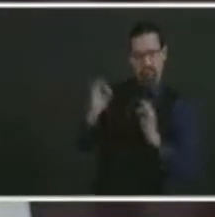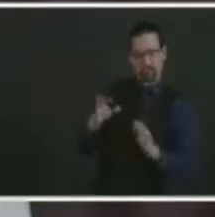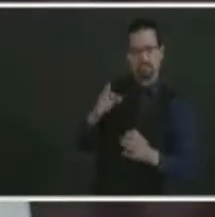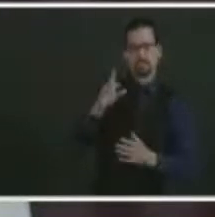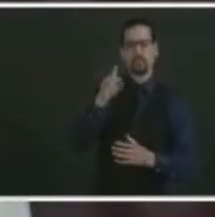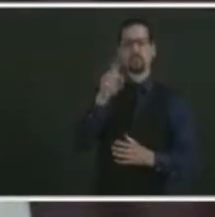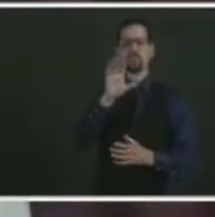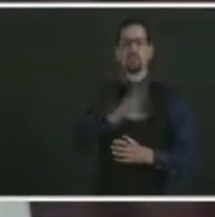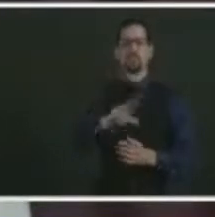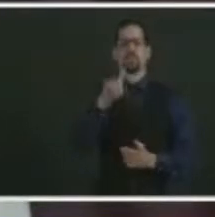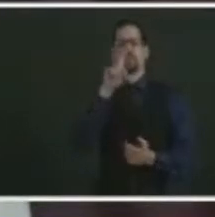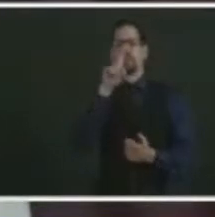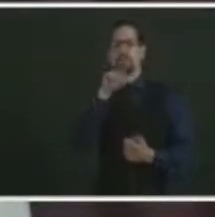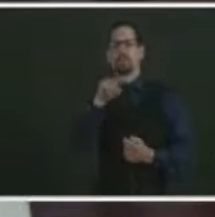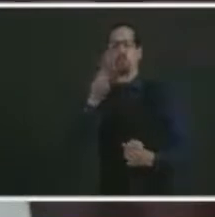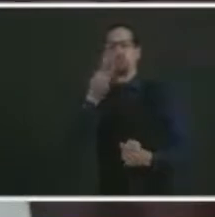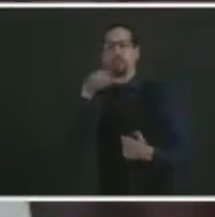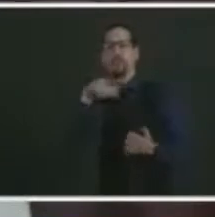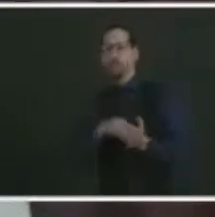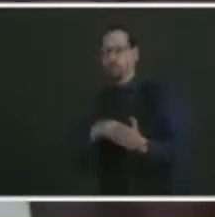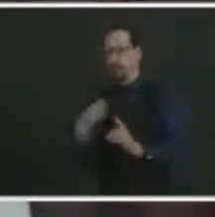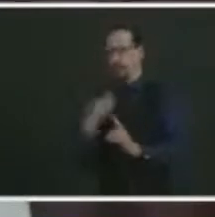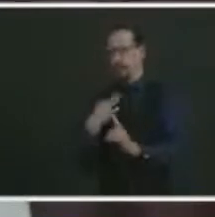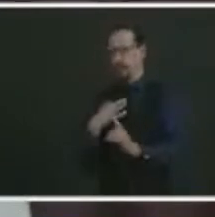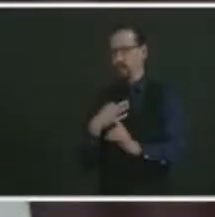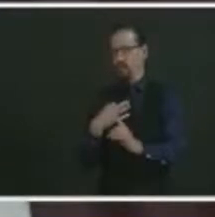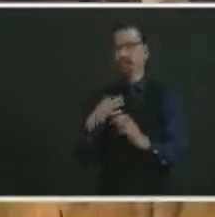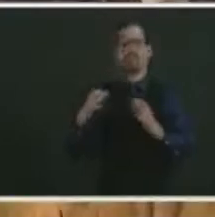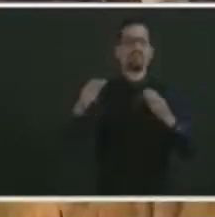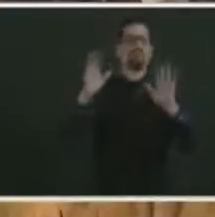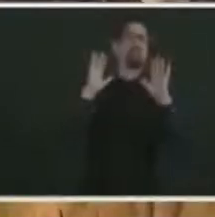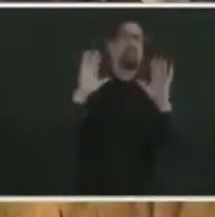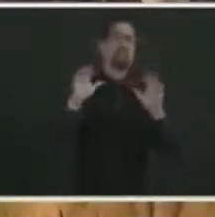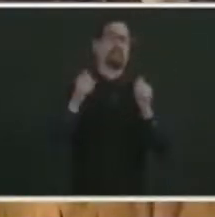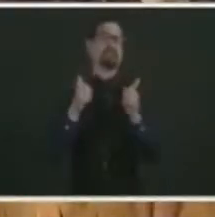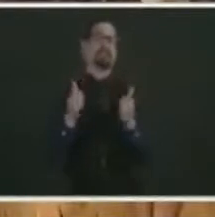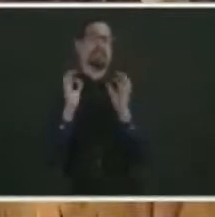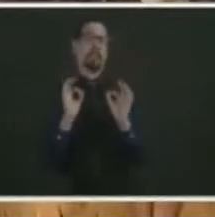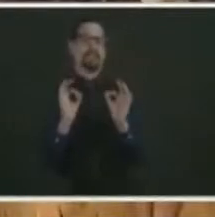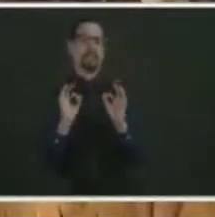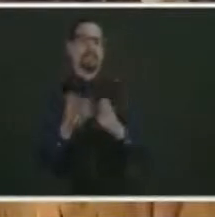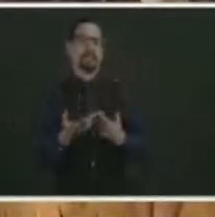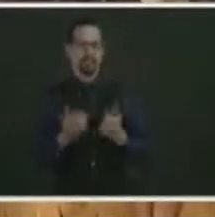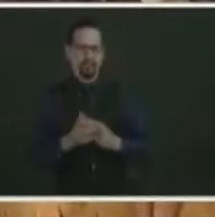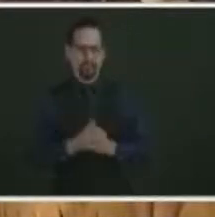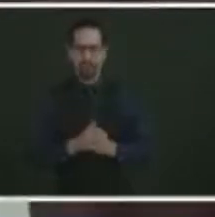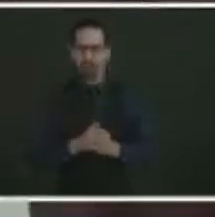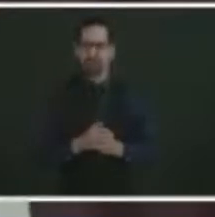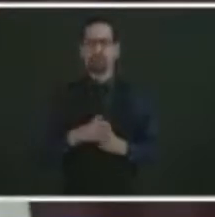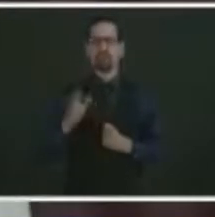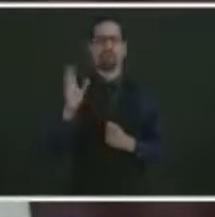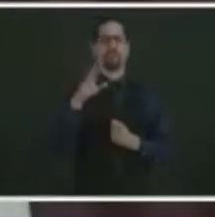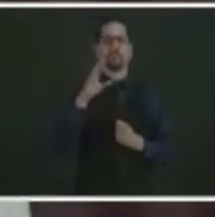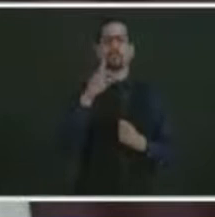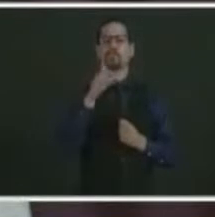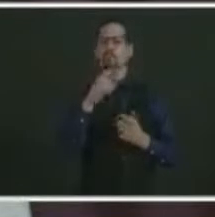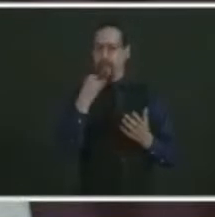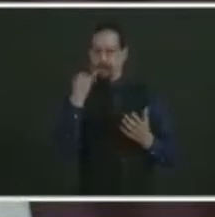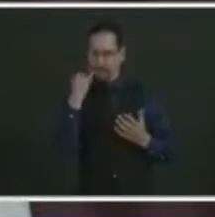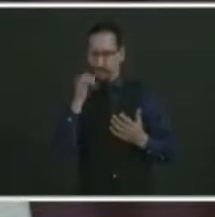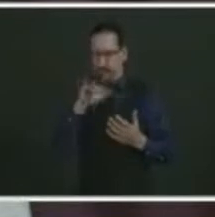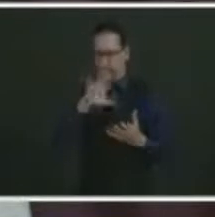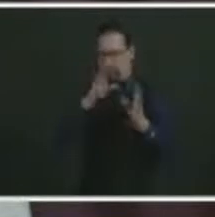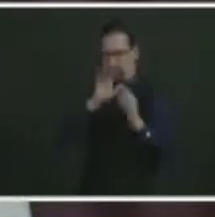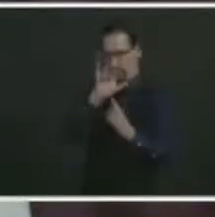and 2,000 employees participate. And what kind of savings do you think you'll? If we get a 25% participation,